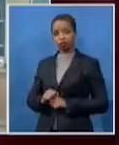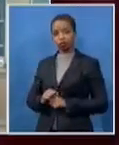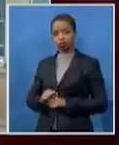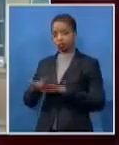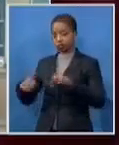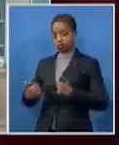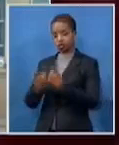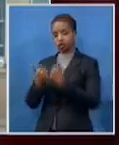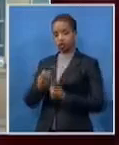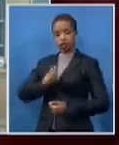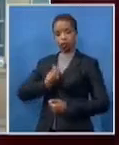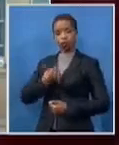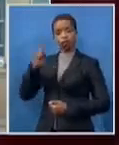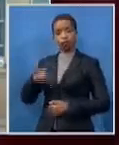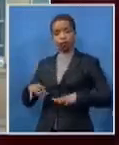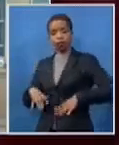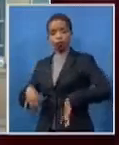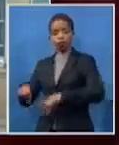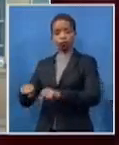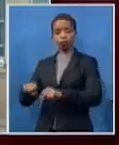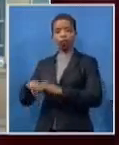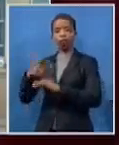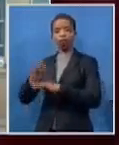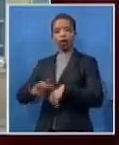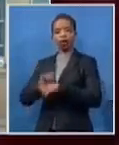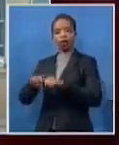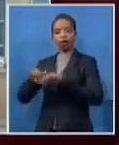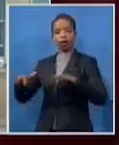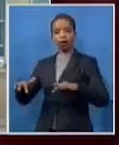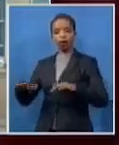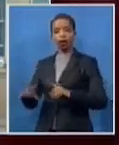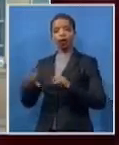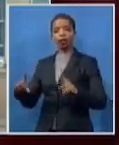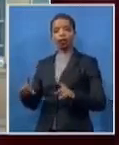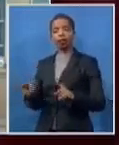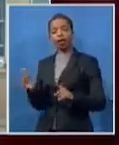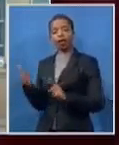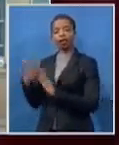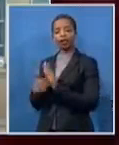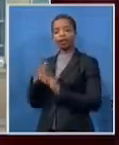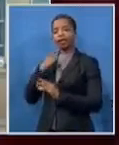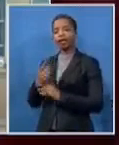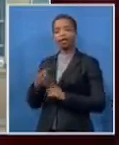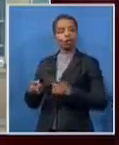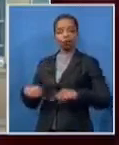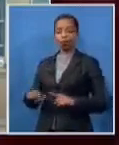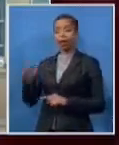your report says we're not asking the right questions, how do you interact with that challenge?